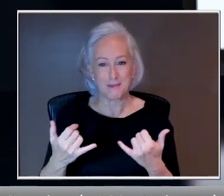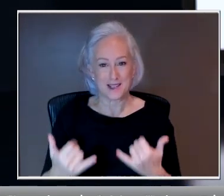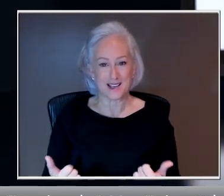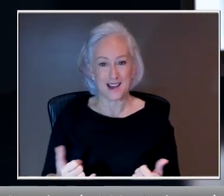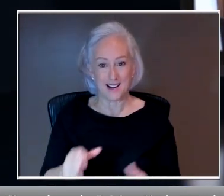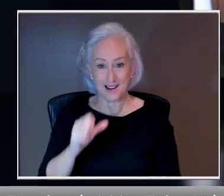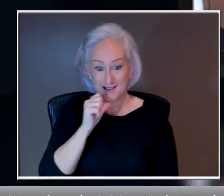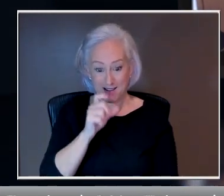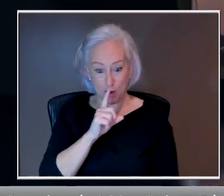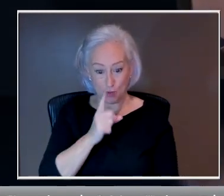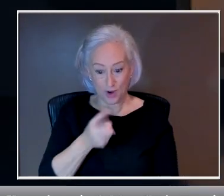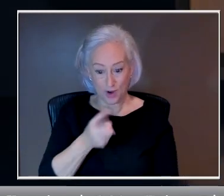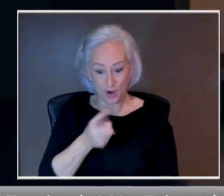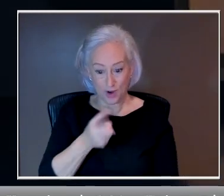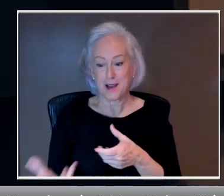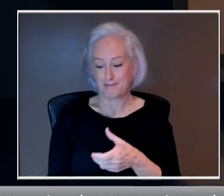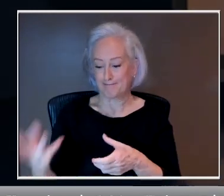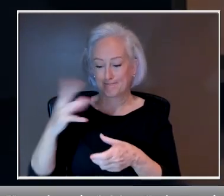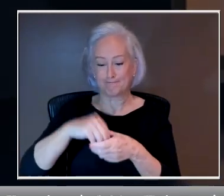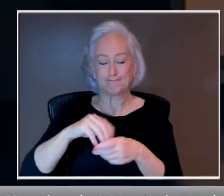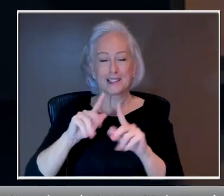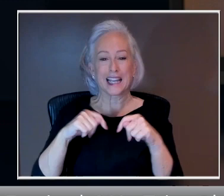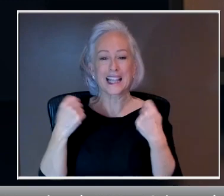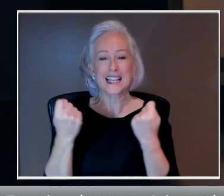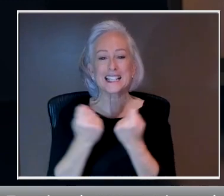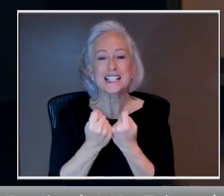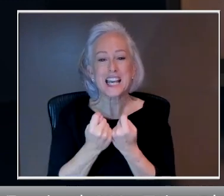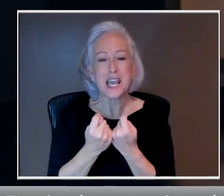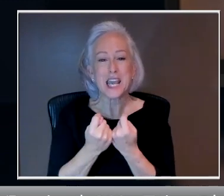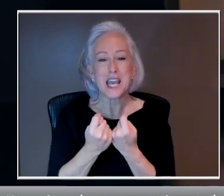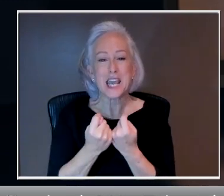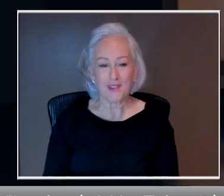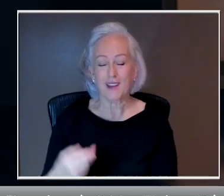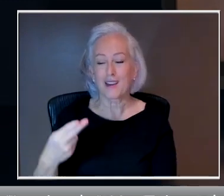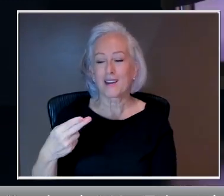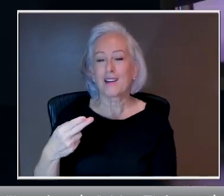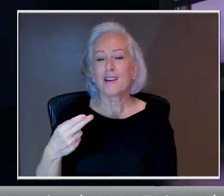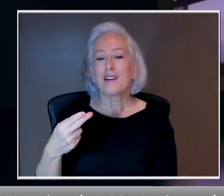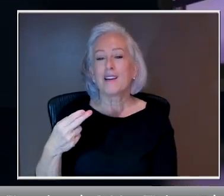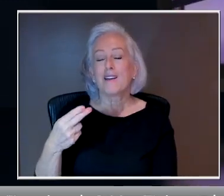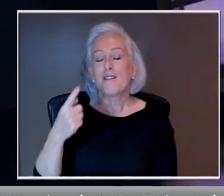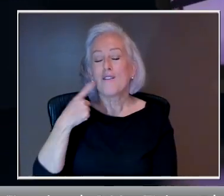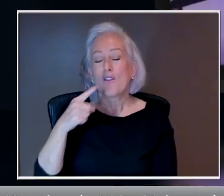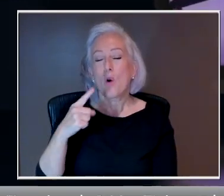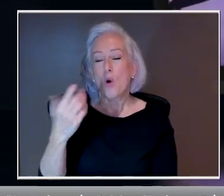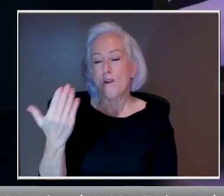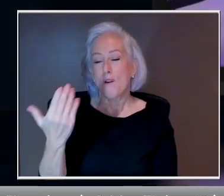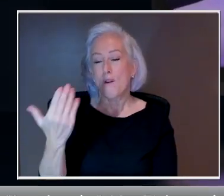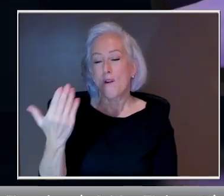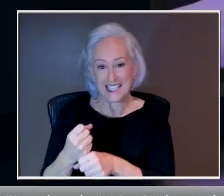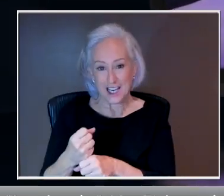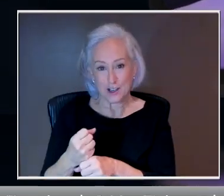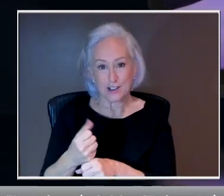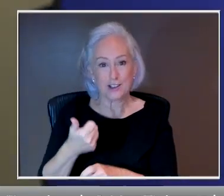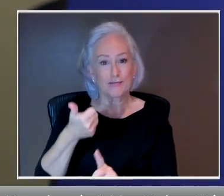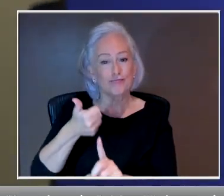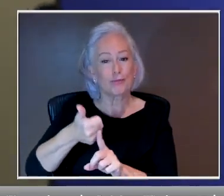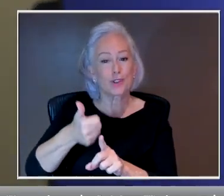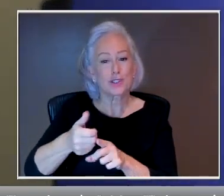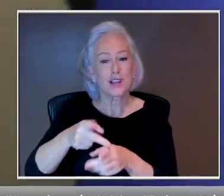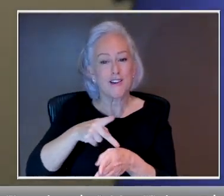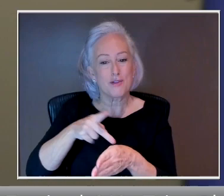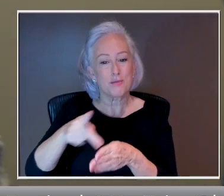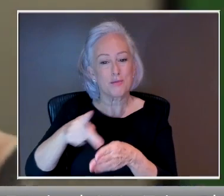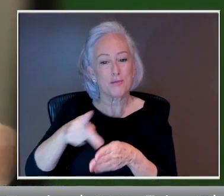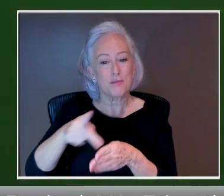an integral part of our team. Hayes is holding steady as well. For 15 years, she's been a professional sign language interpreter. This is where